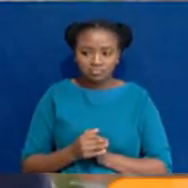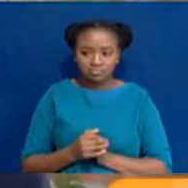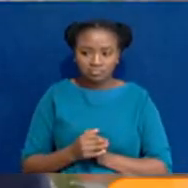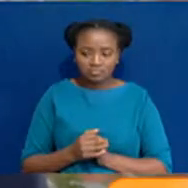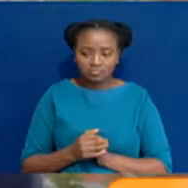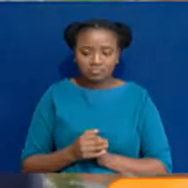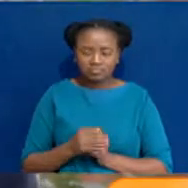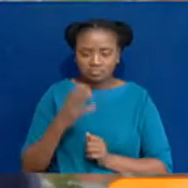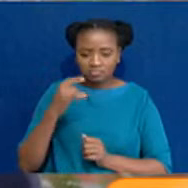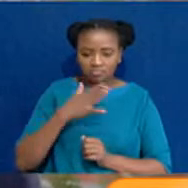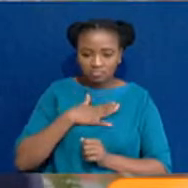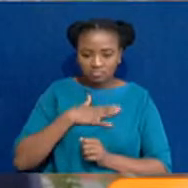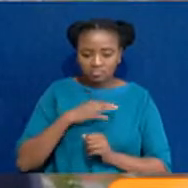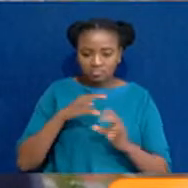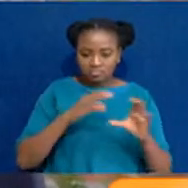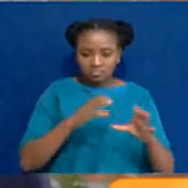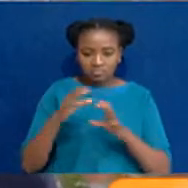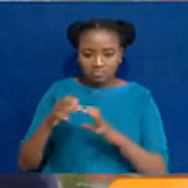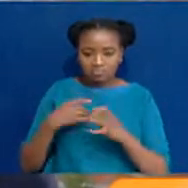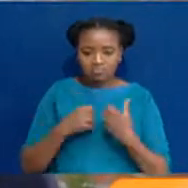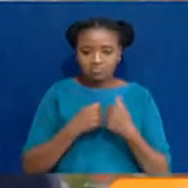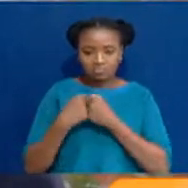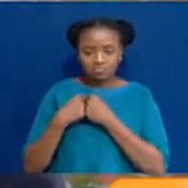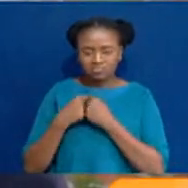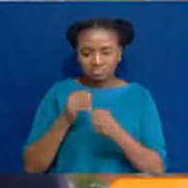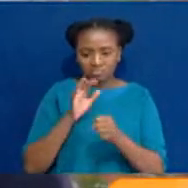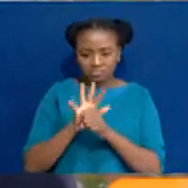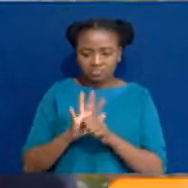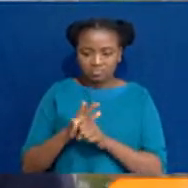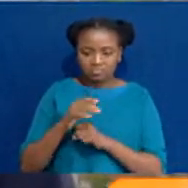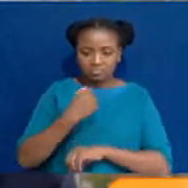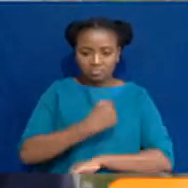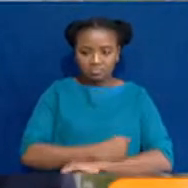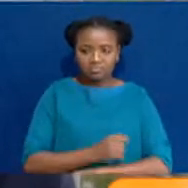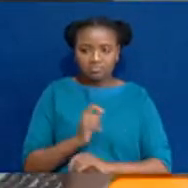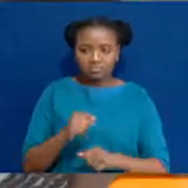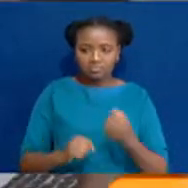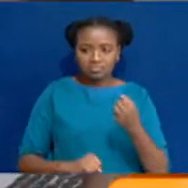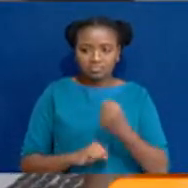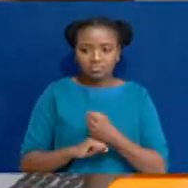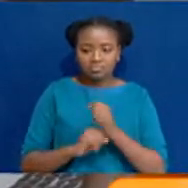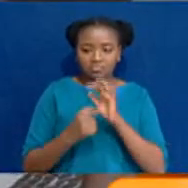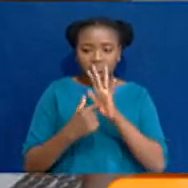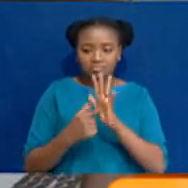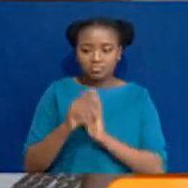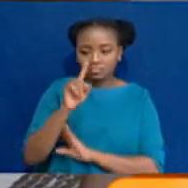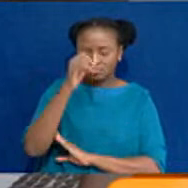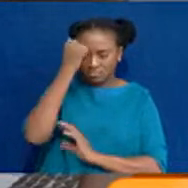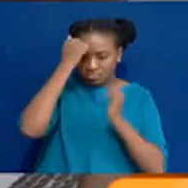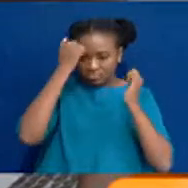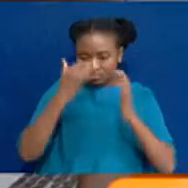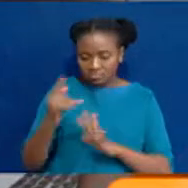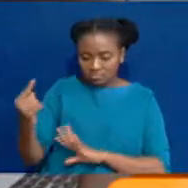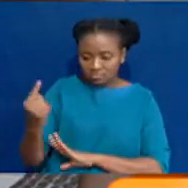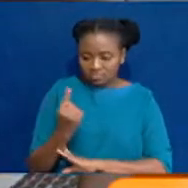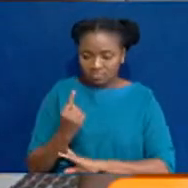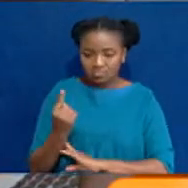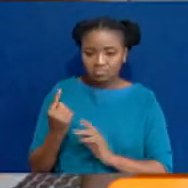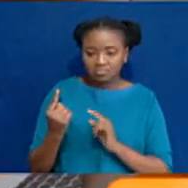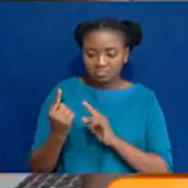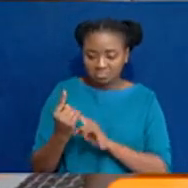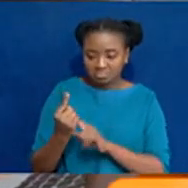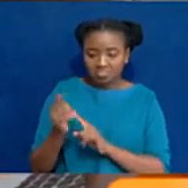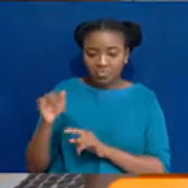company that interfaces with so many other schools and you're able to support way more students that way. Mm-hmm. A student comes in, depending on the agreement we have with the